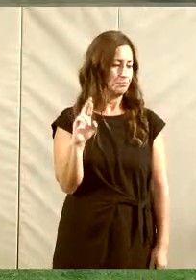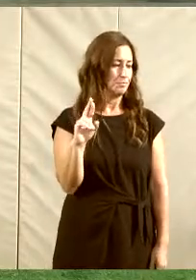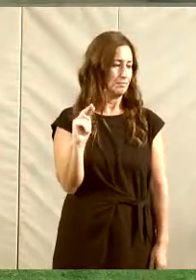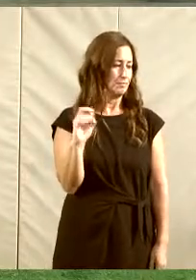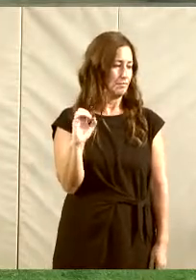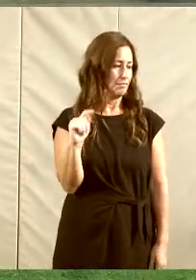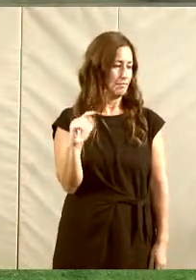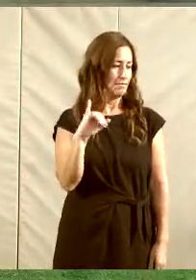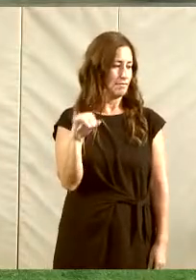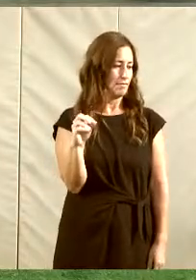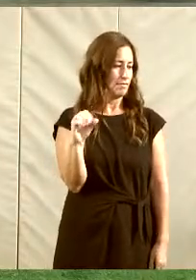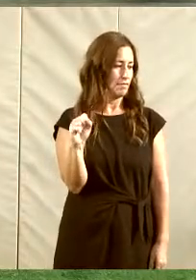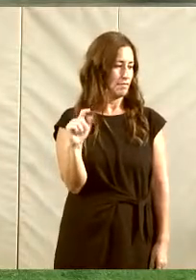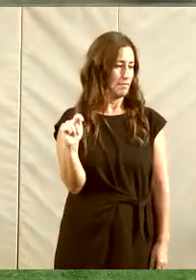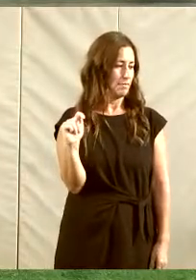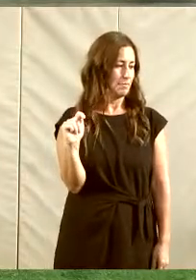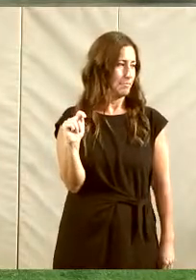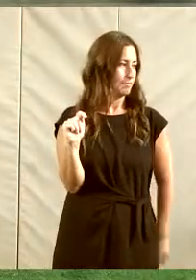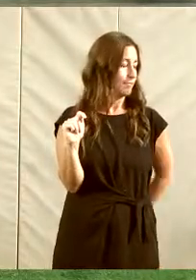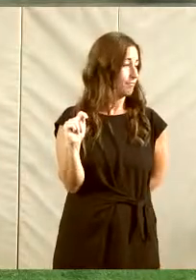Ernest William Jost.